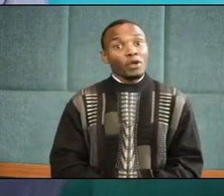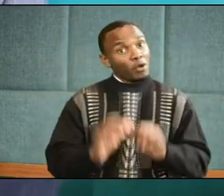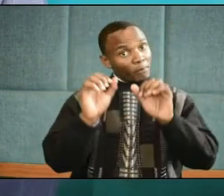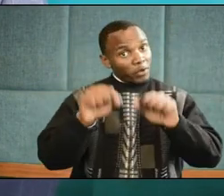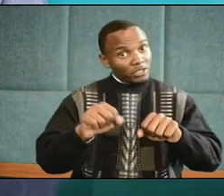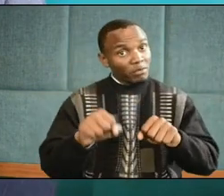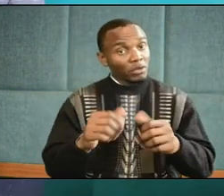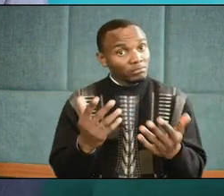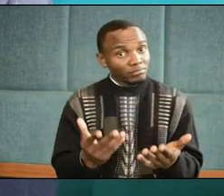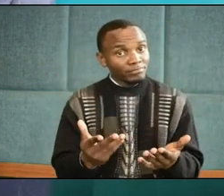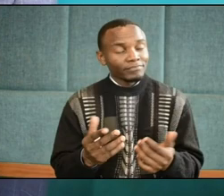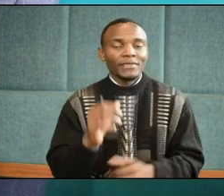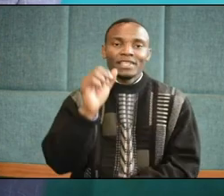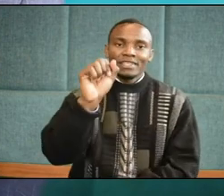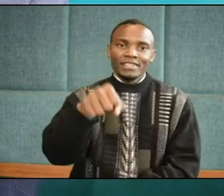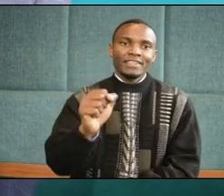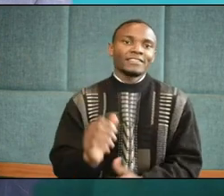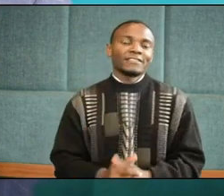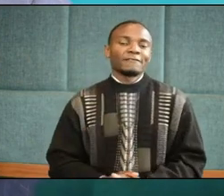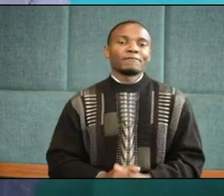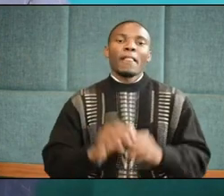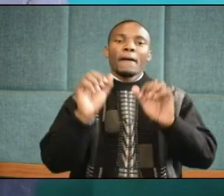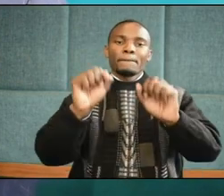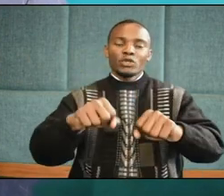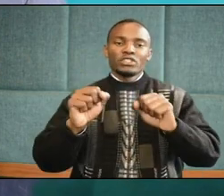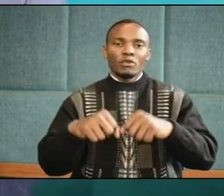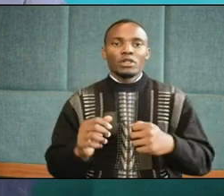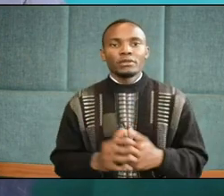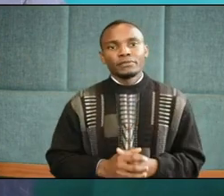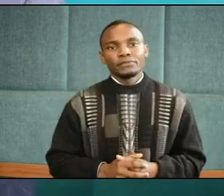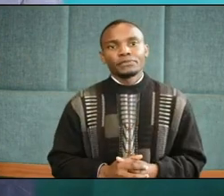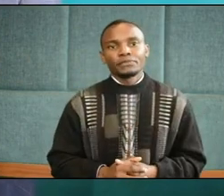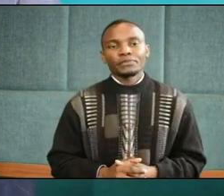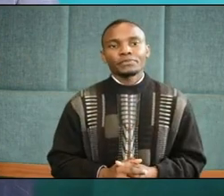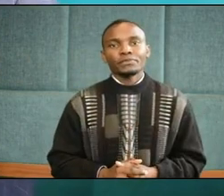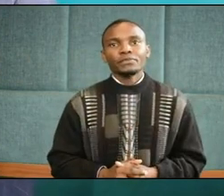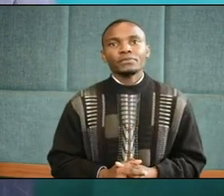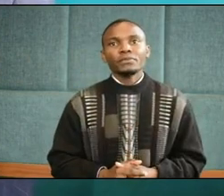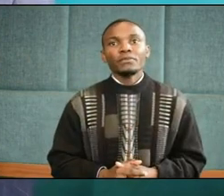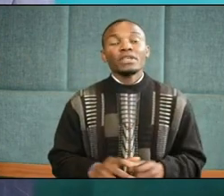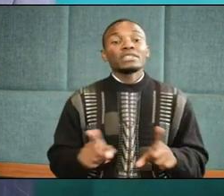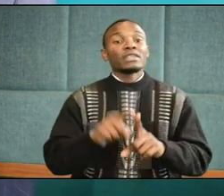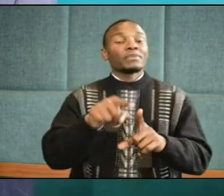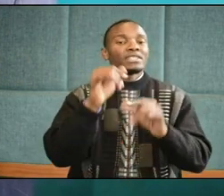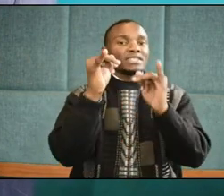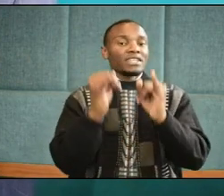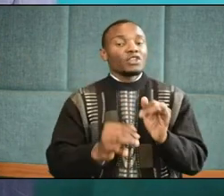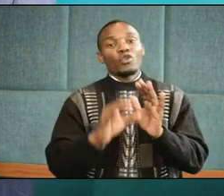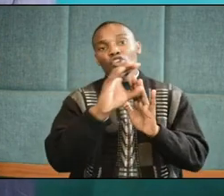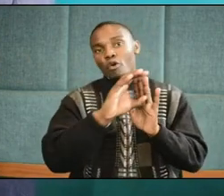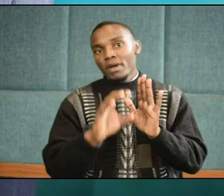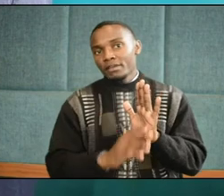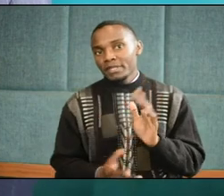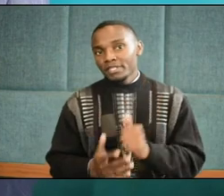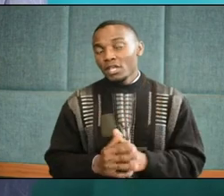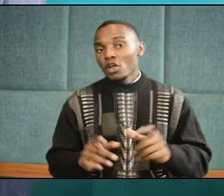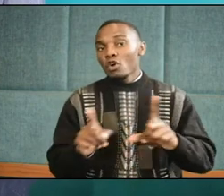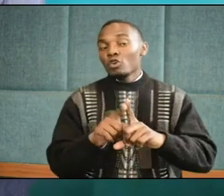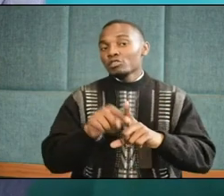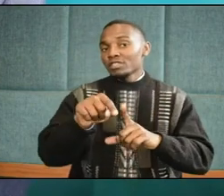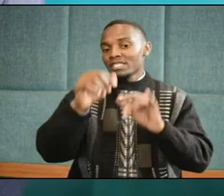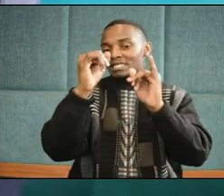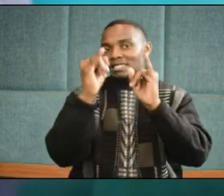possible? Yes, it is possible. It is a new commandment, and it is